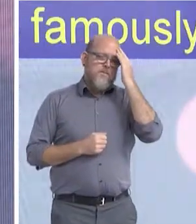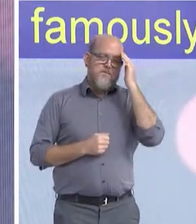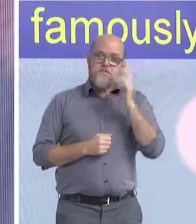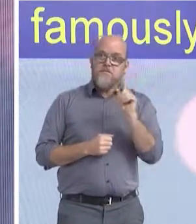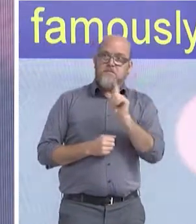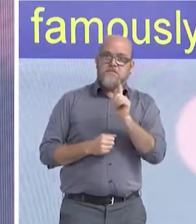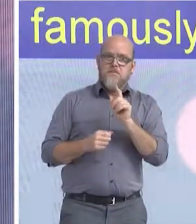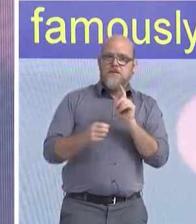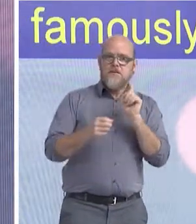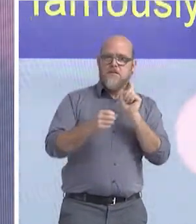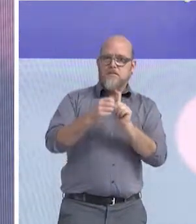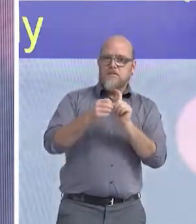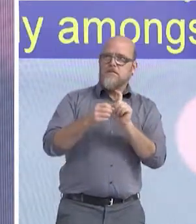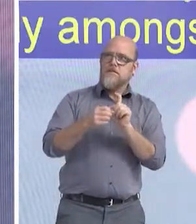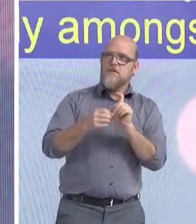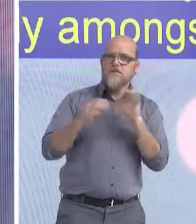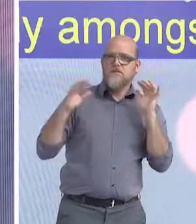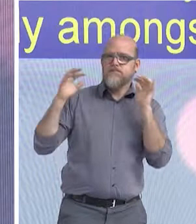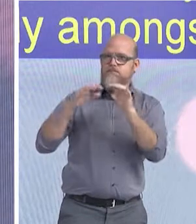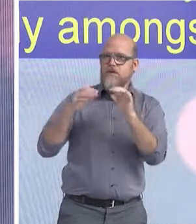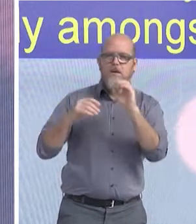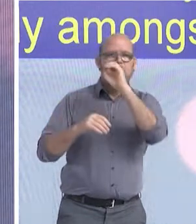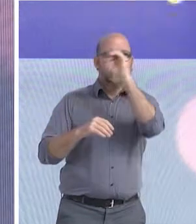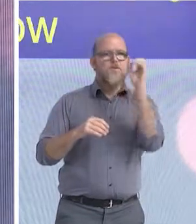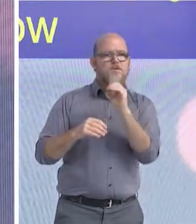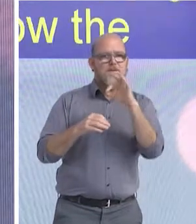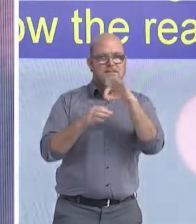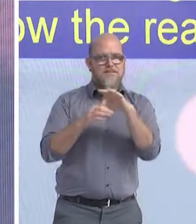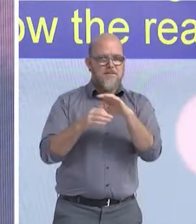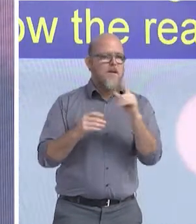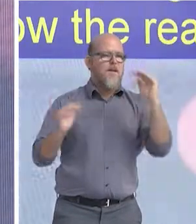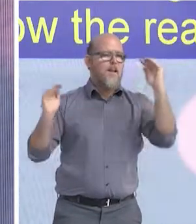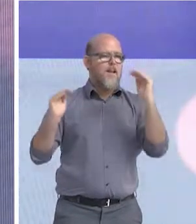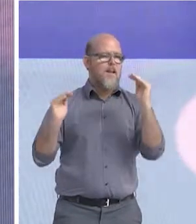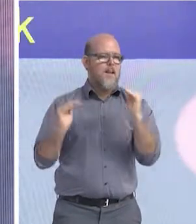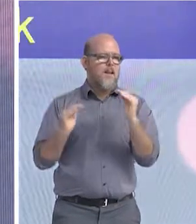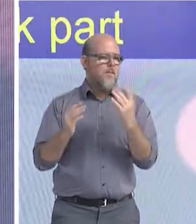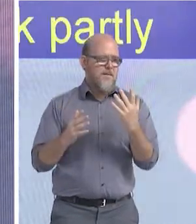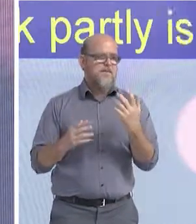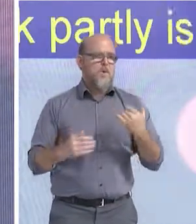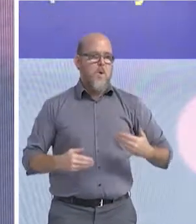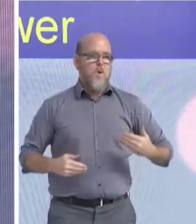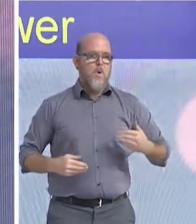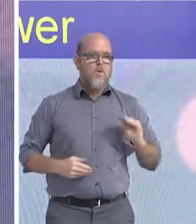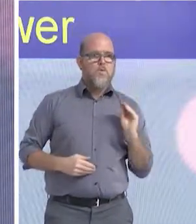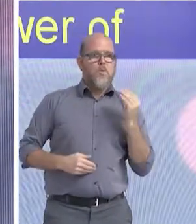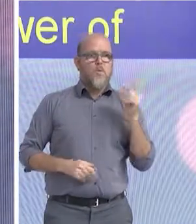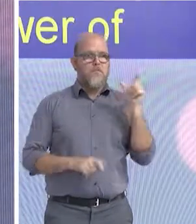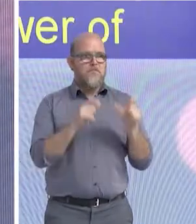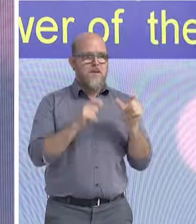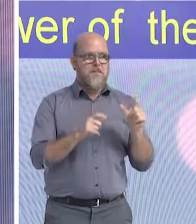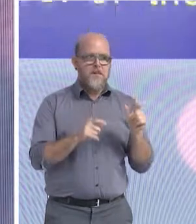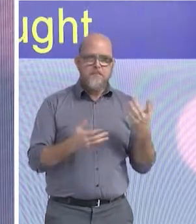people. We all know the reasons for this, but I think partly it's the reality of the power of the parliament hasn't caught up with